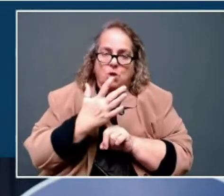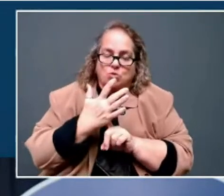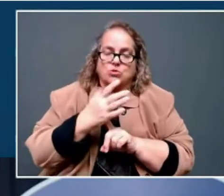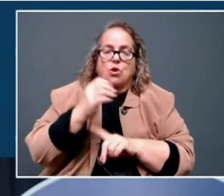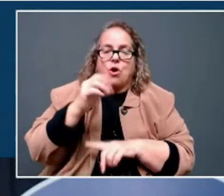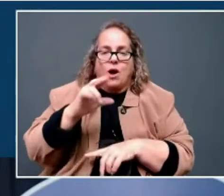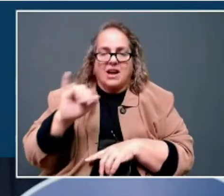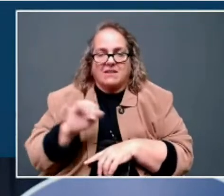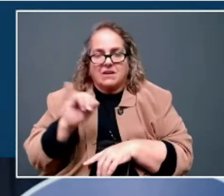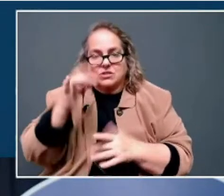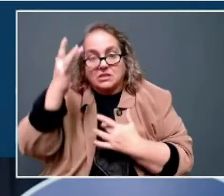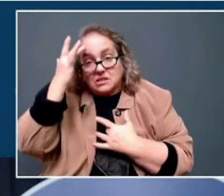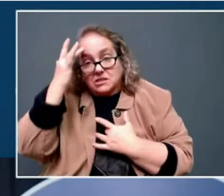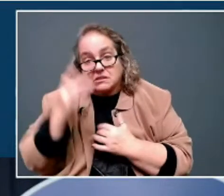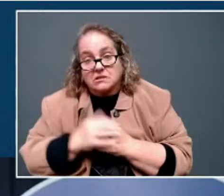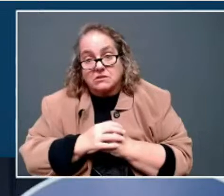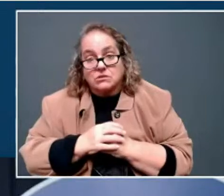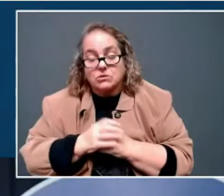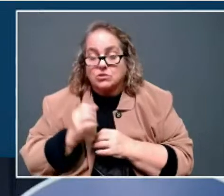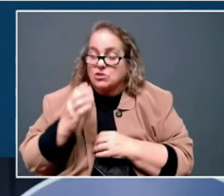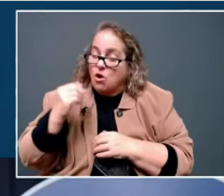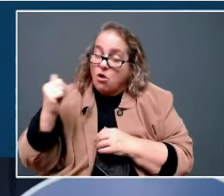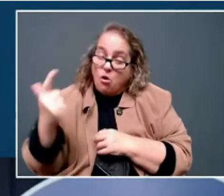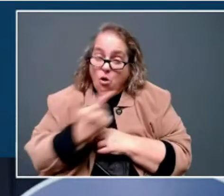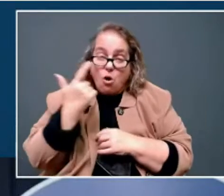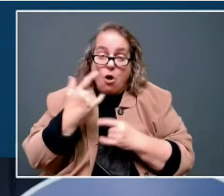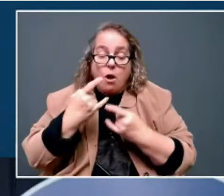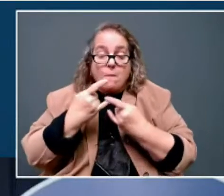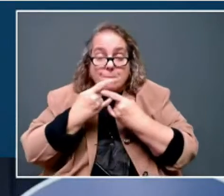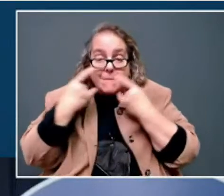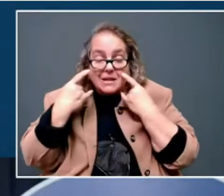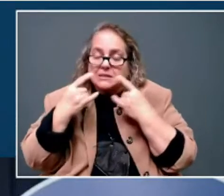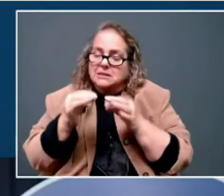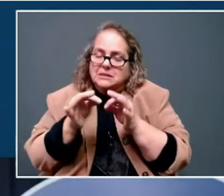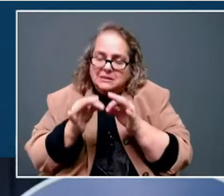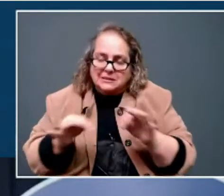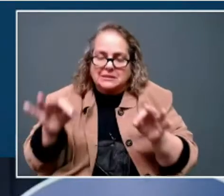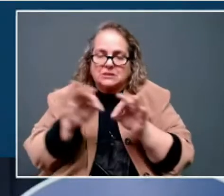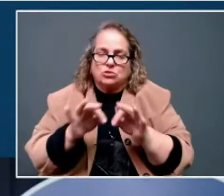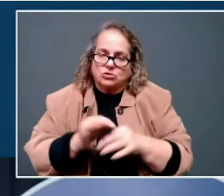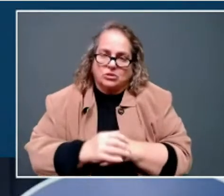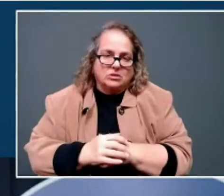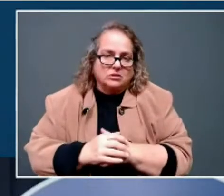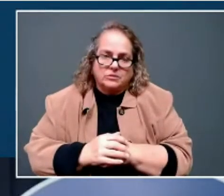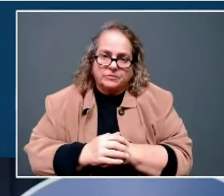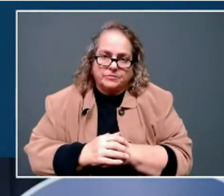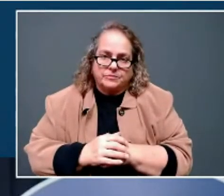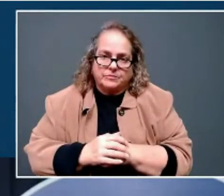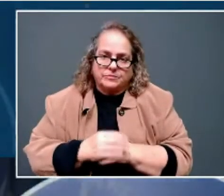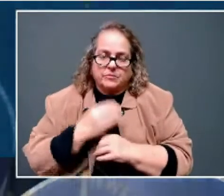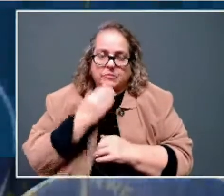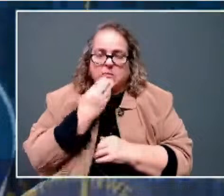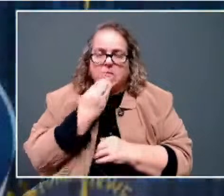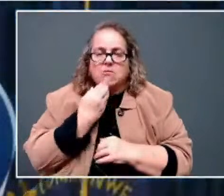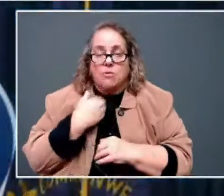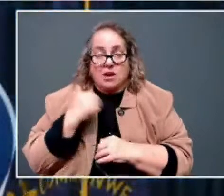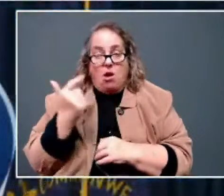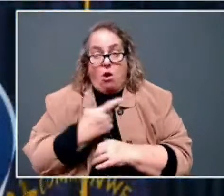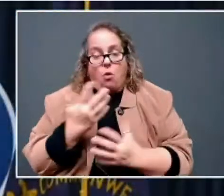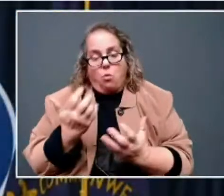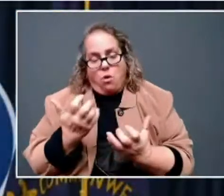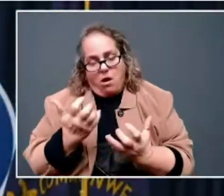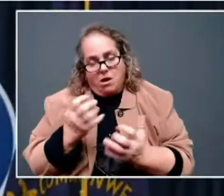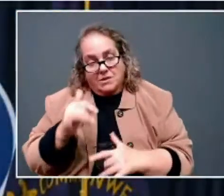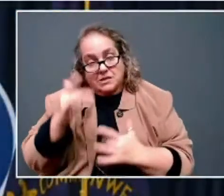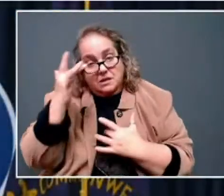the universal masking is central to all this paradigm. Now look, we are all eager for this pandemic to end. Until